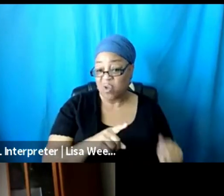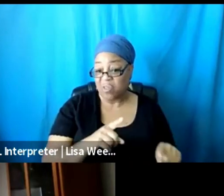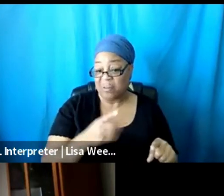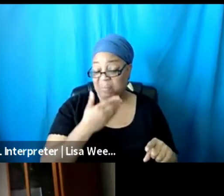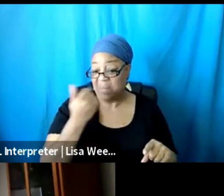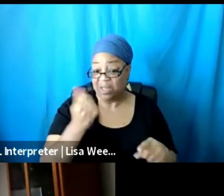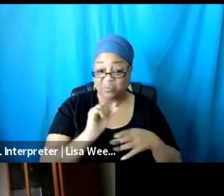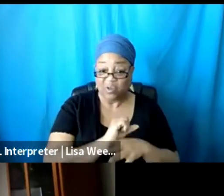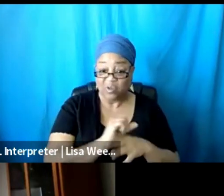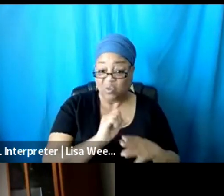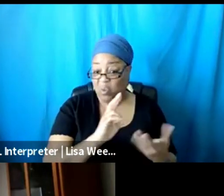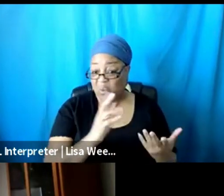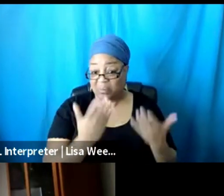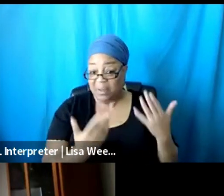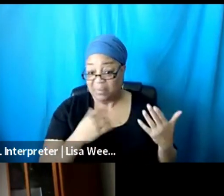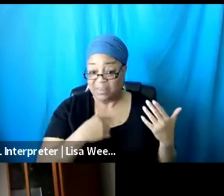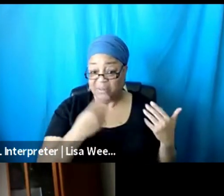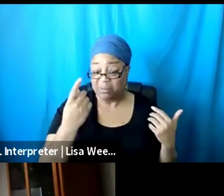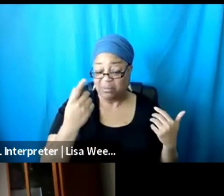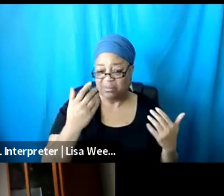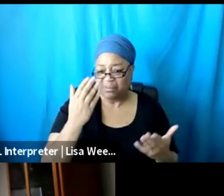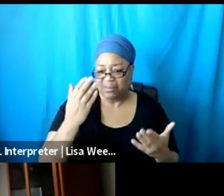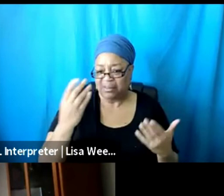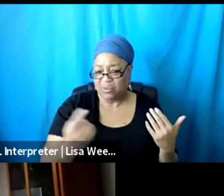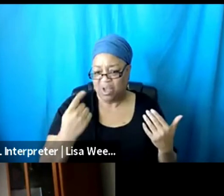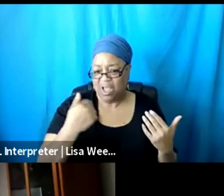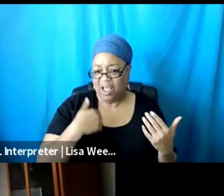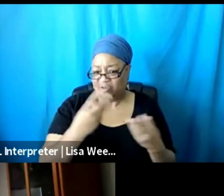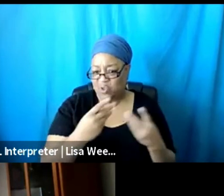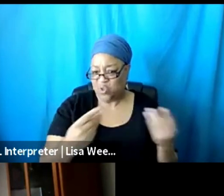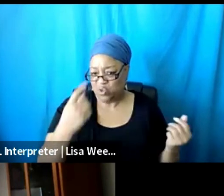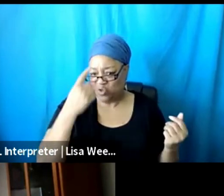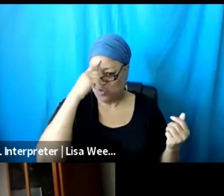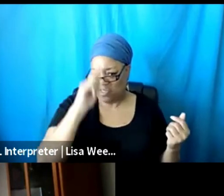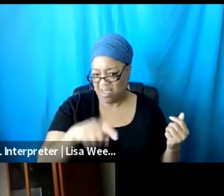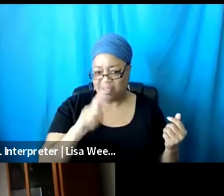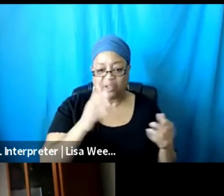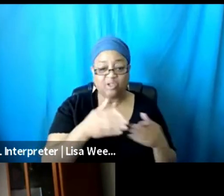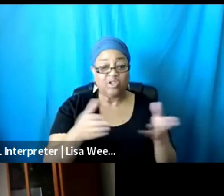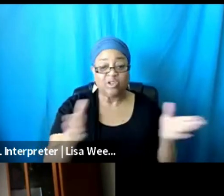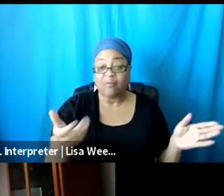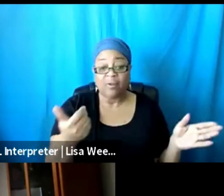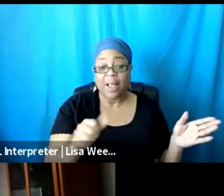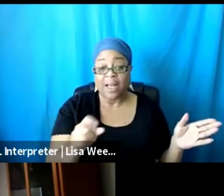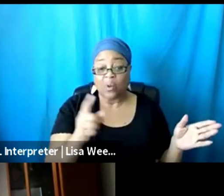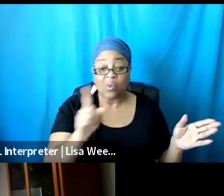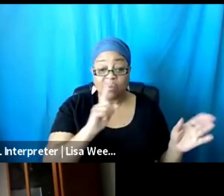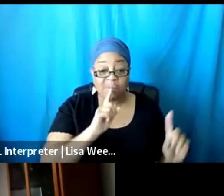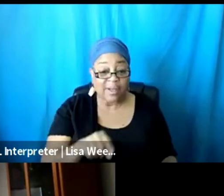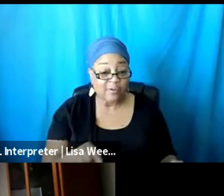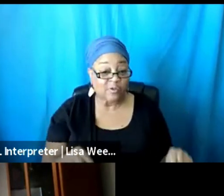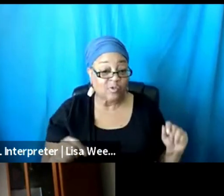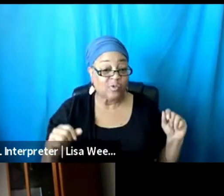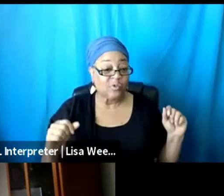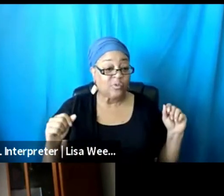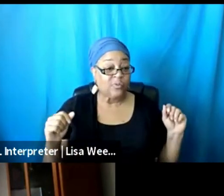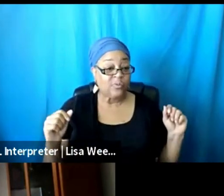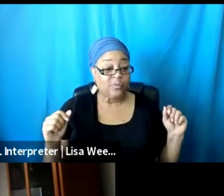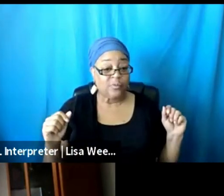has insights into solutions for that. That's a general. Anyone can answer that one.